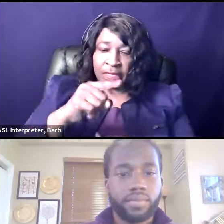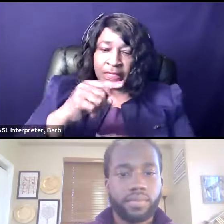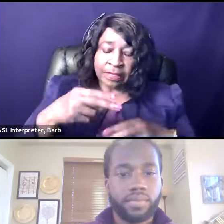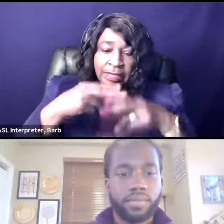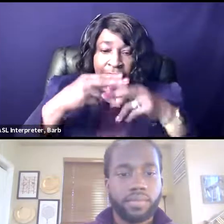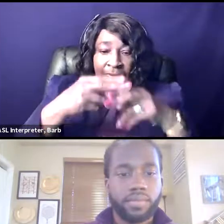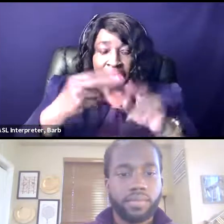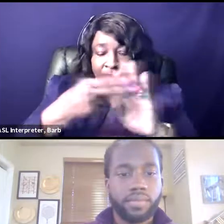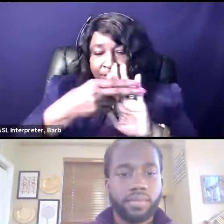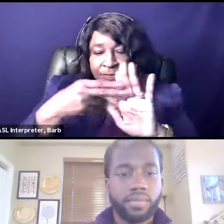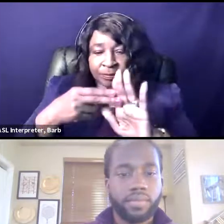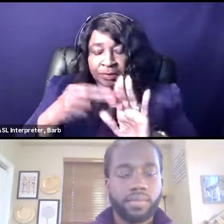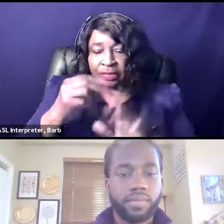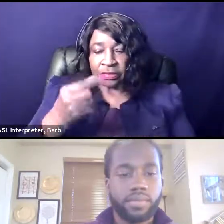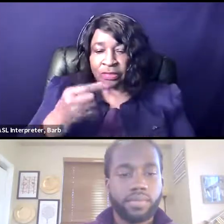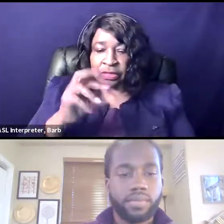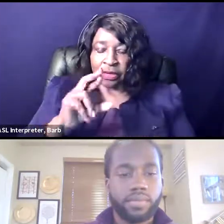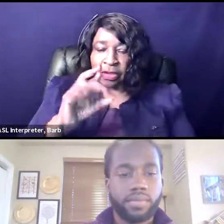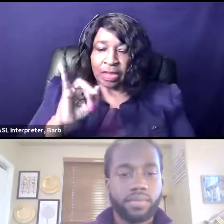GRIS 50